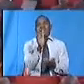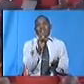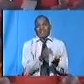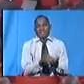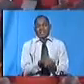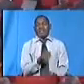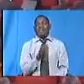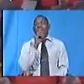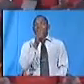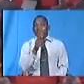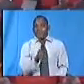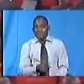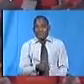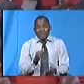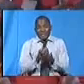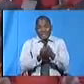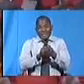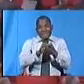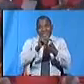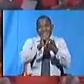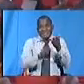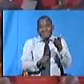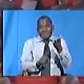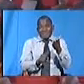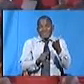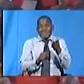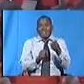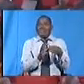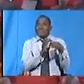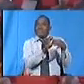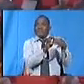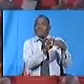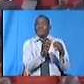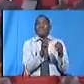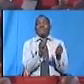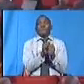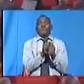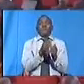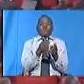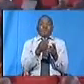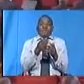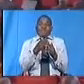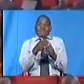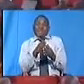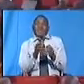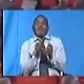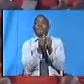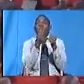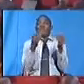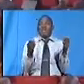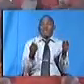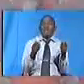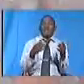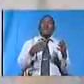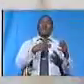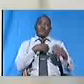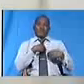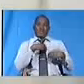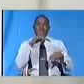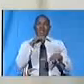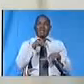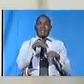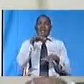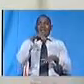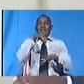fact, that statement had corroboration in the sheer absence of complaints at the polling